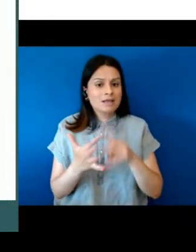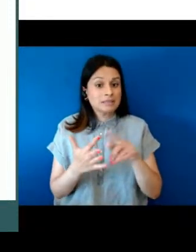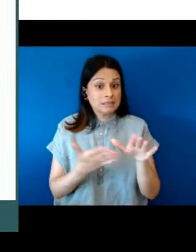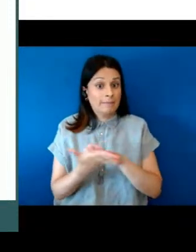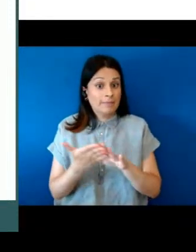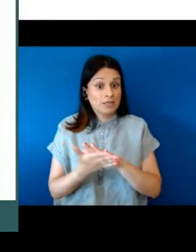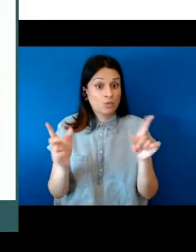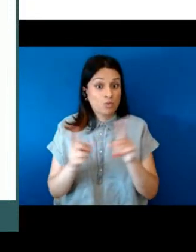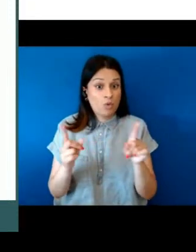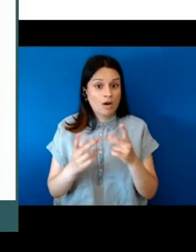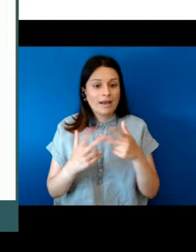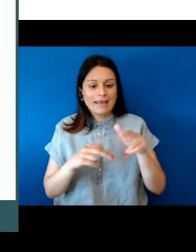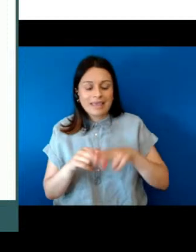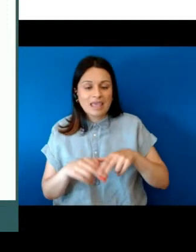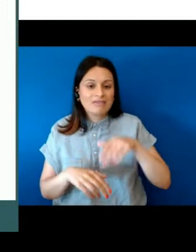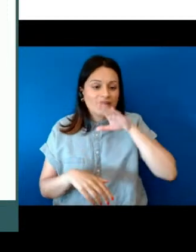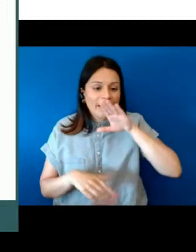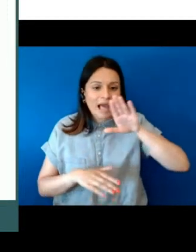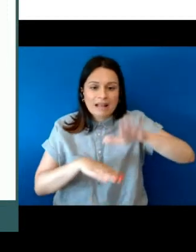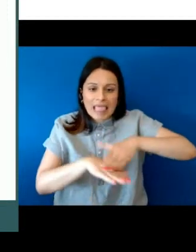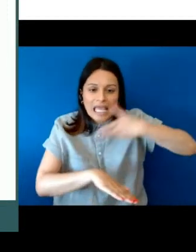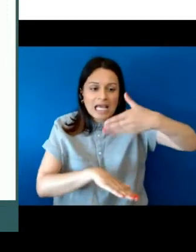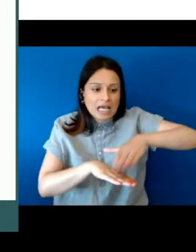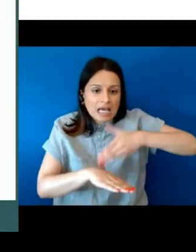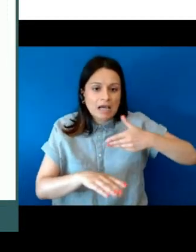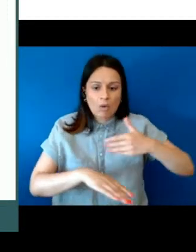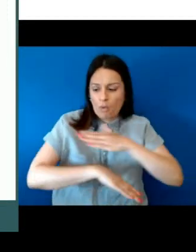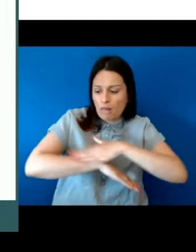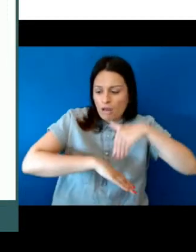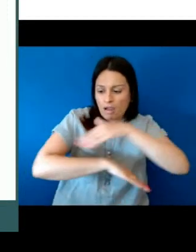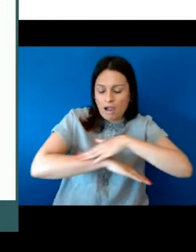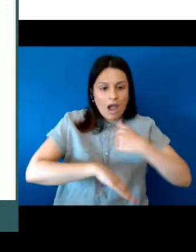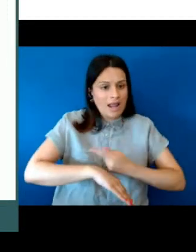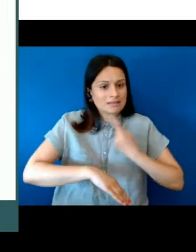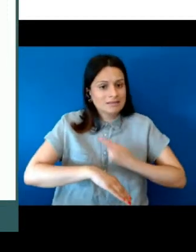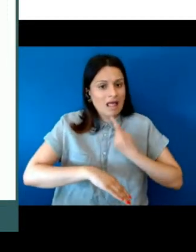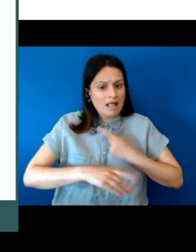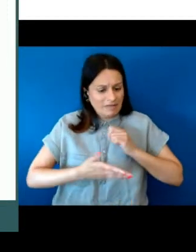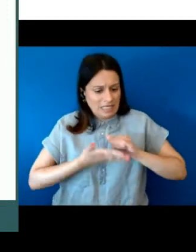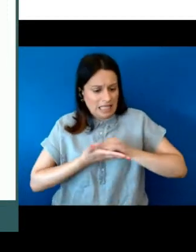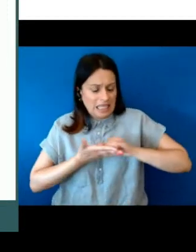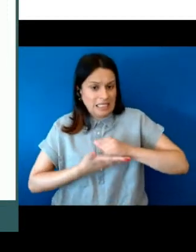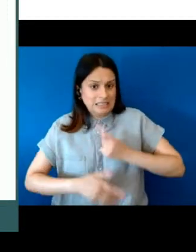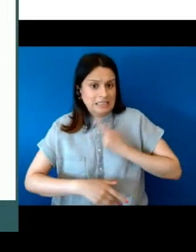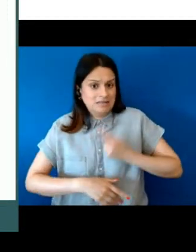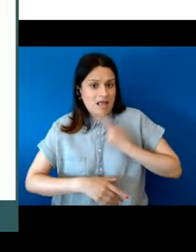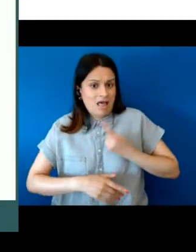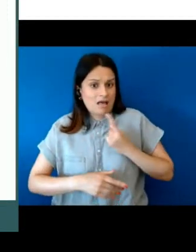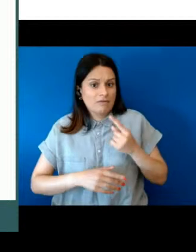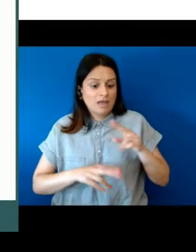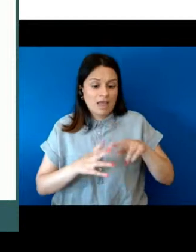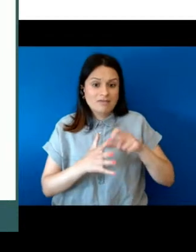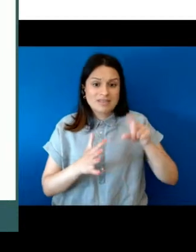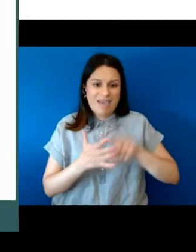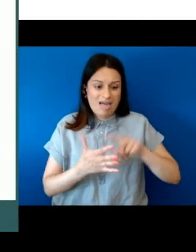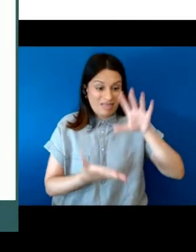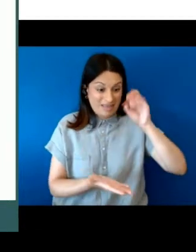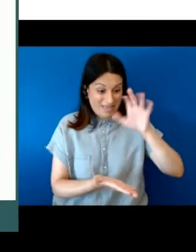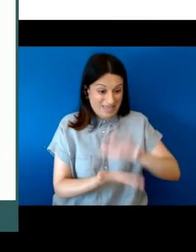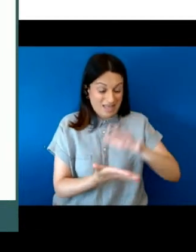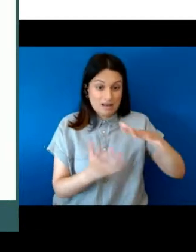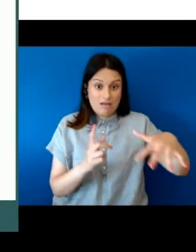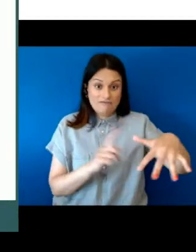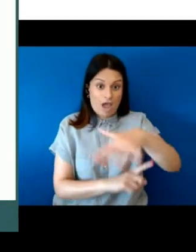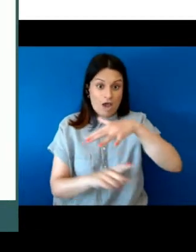fur, etc., and grooms itself, and that FeLD1 then goes into the indoor environment, over time, if